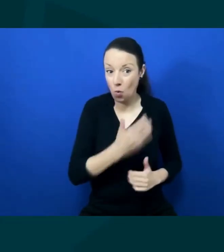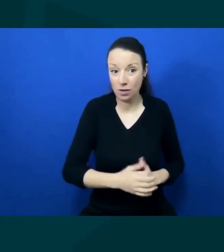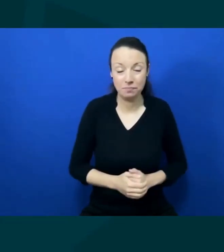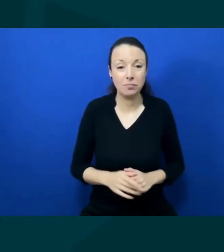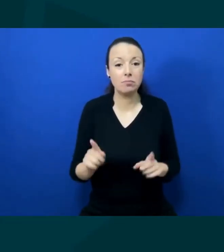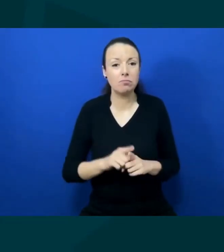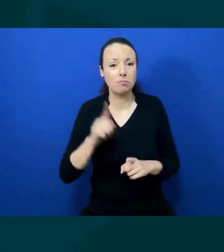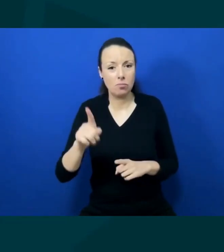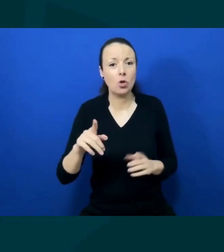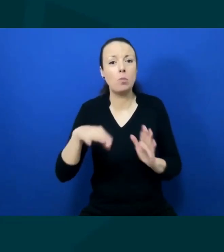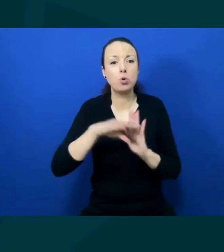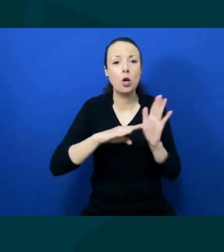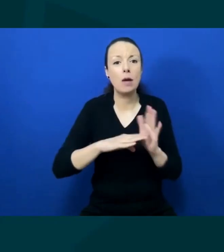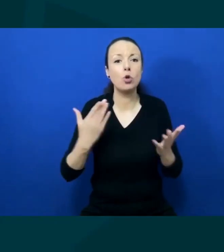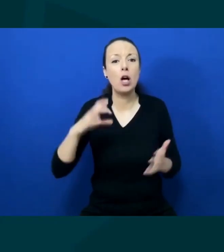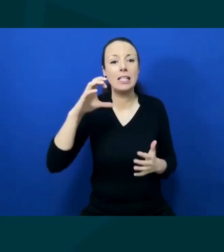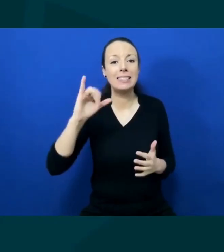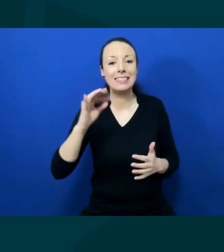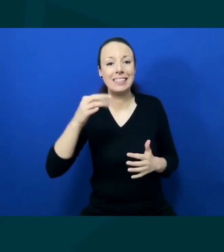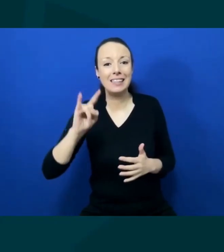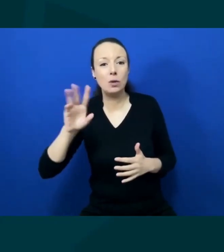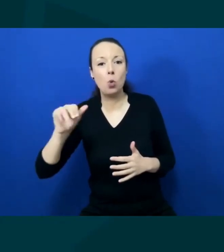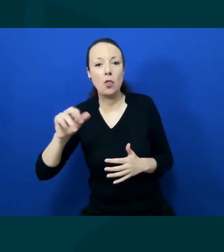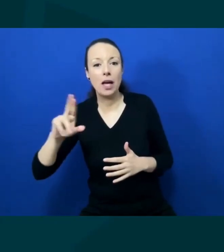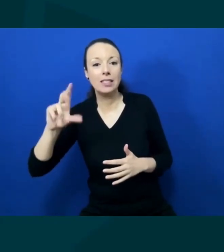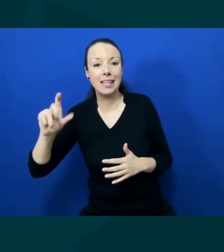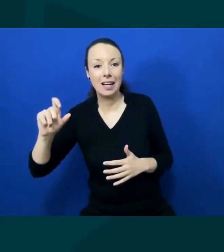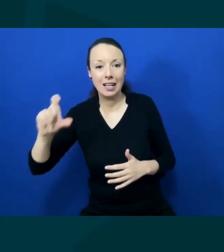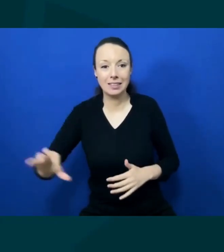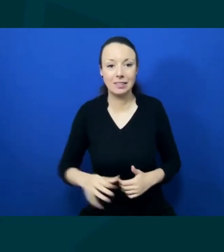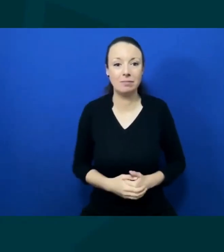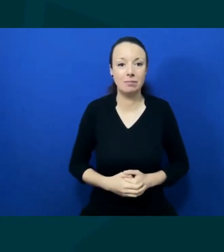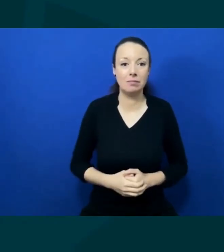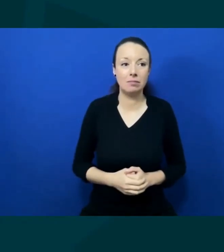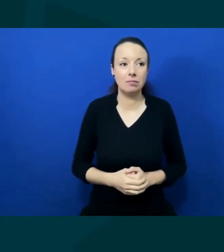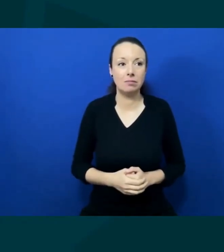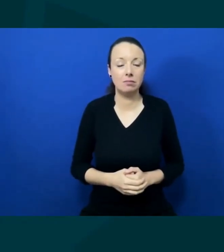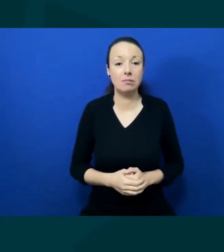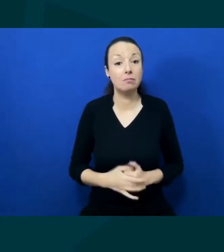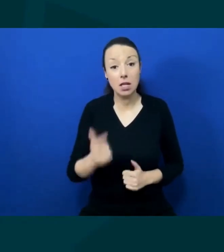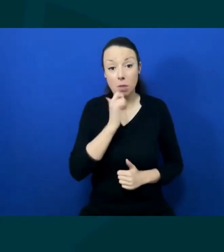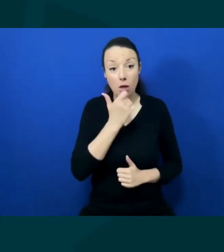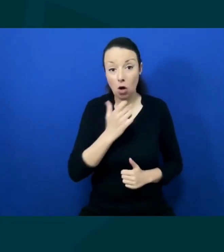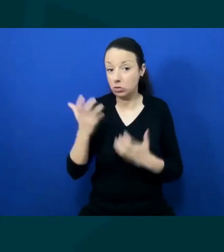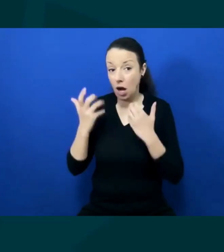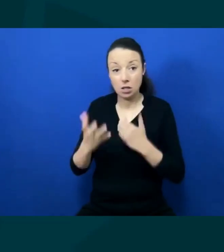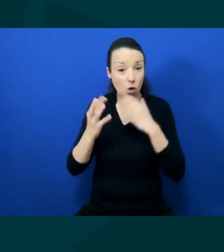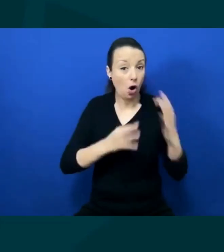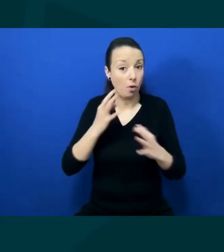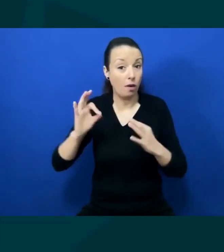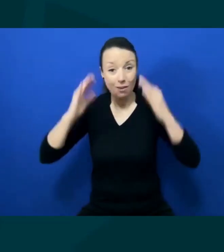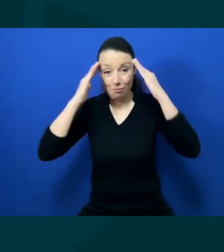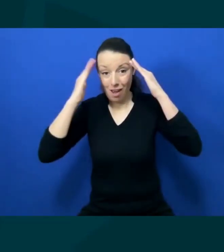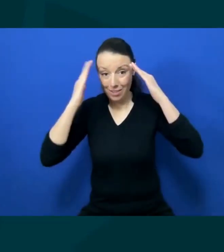in the school areas of the city. The city also participates in city water circles programs, and Bydgoszcz is very eager to share